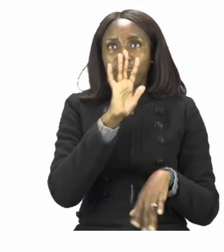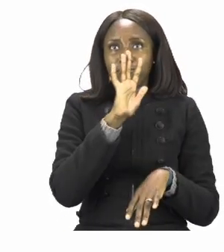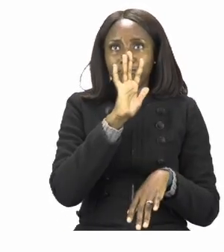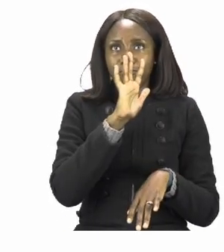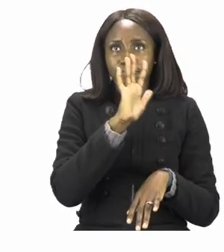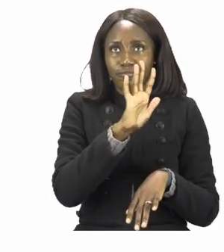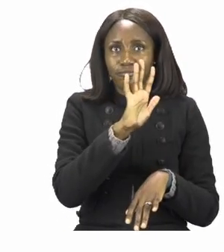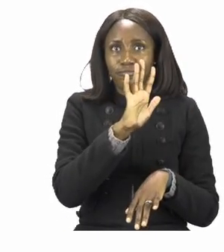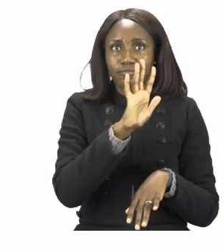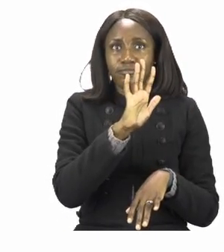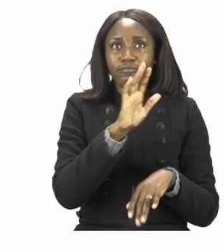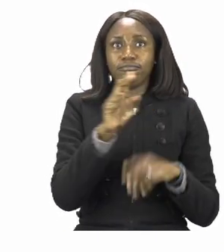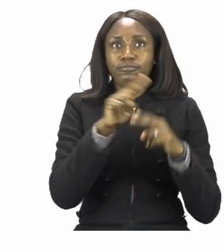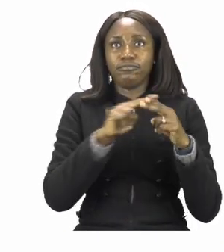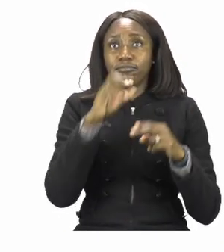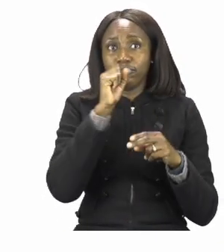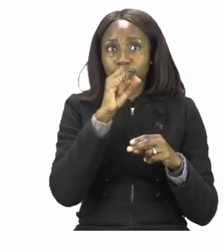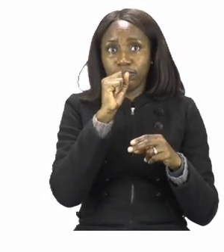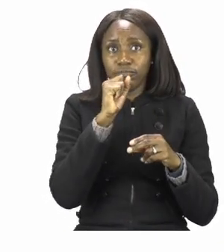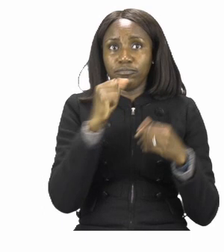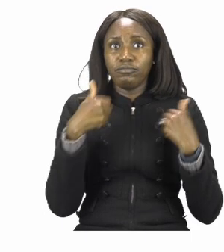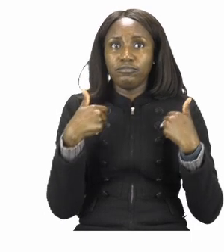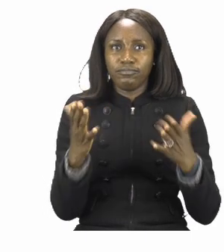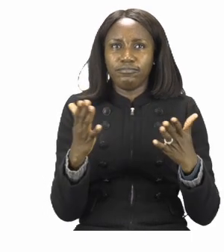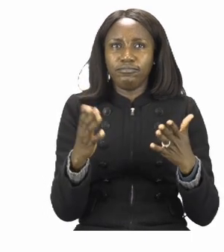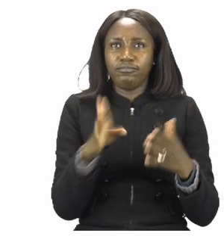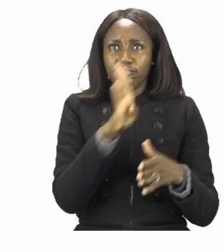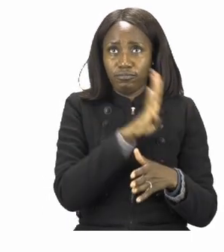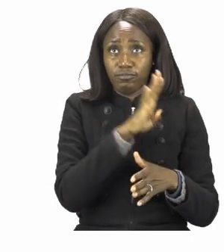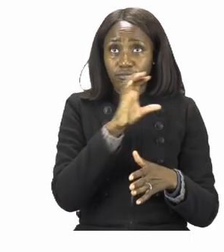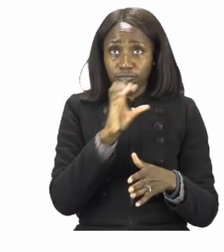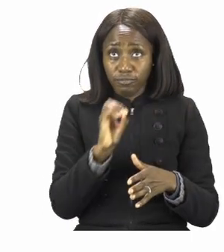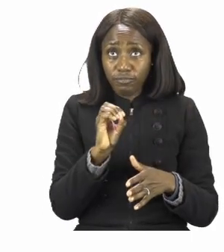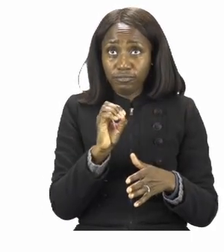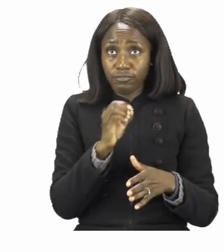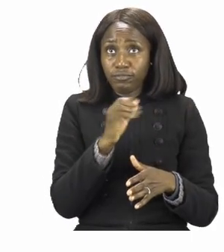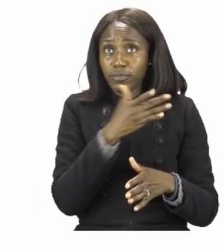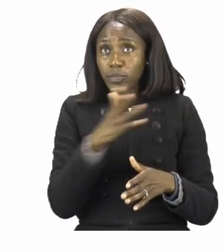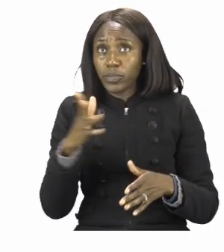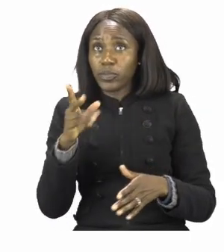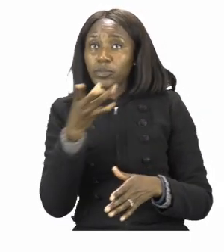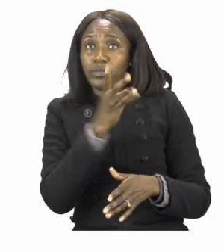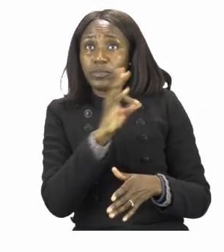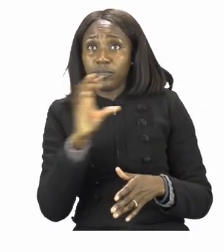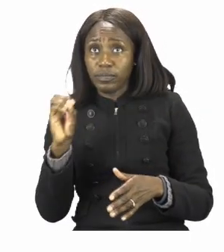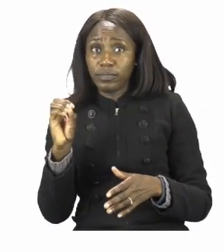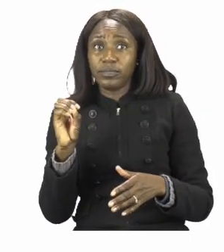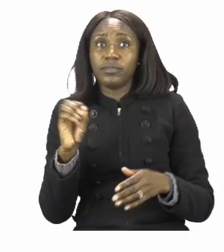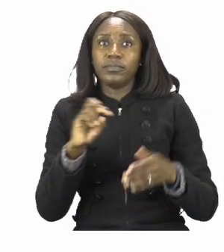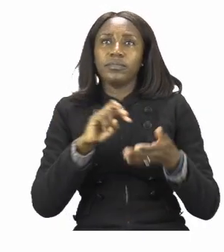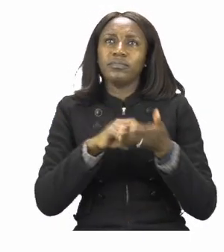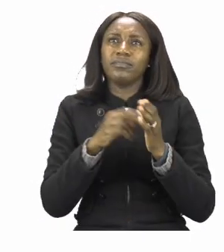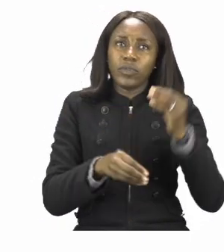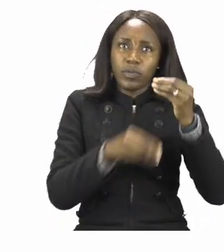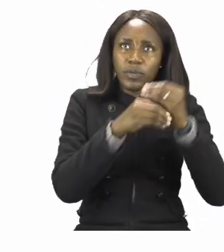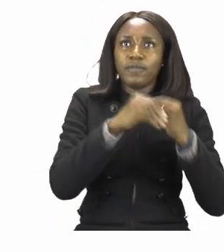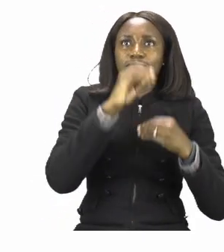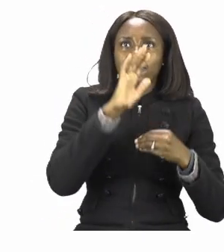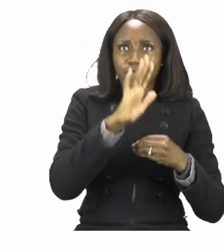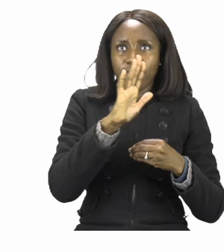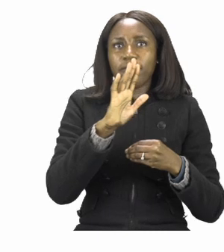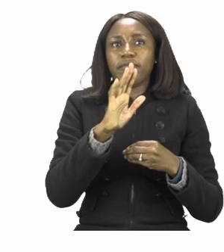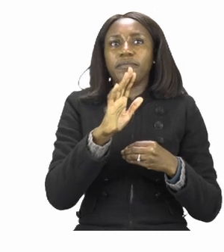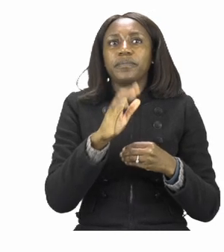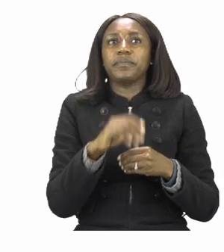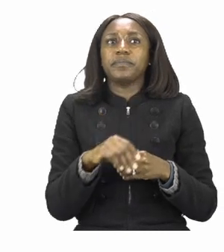forget to color it orange or circle with the color orange. Then the last one is asking you